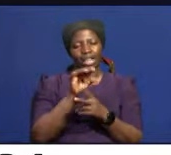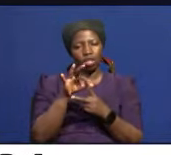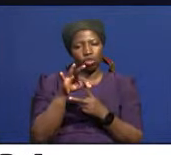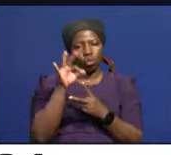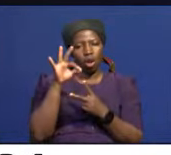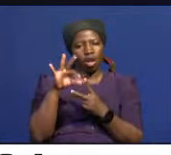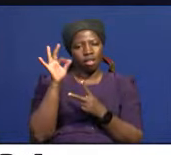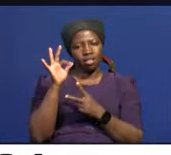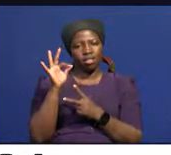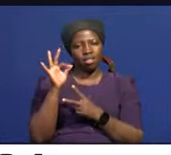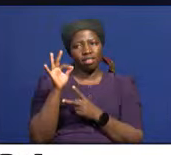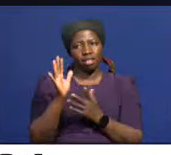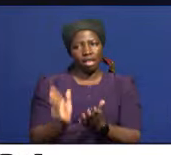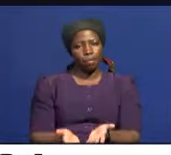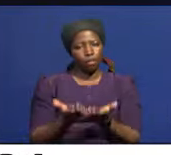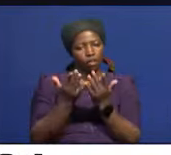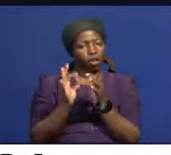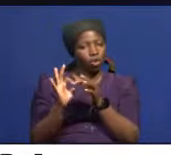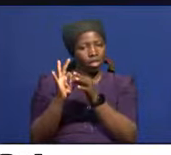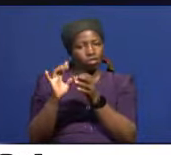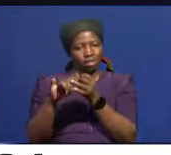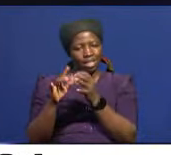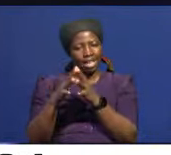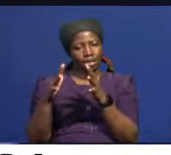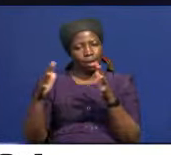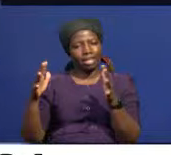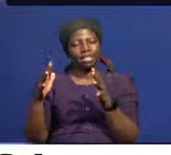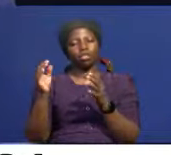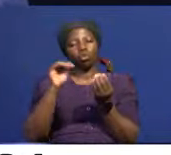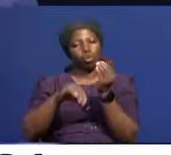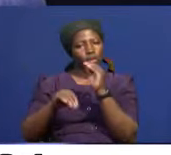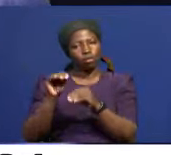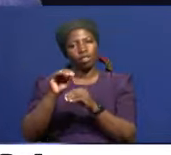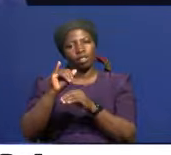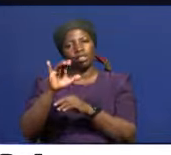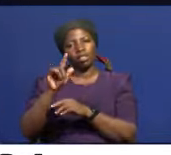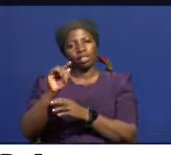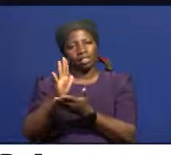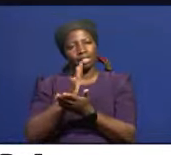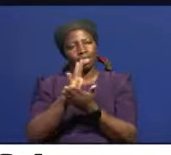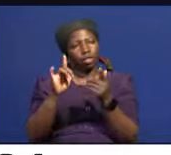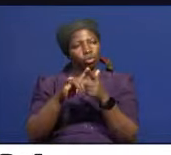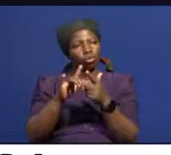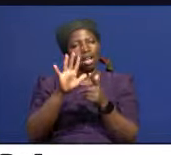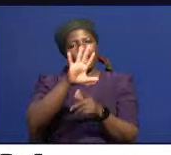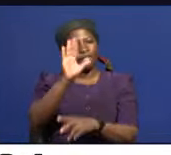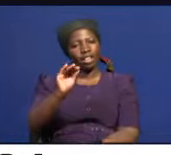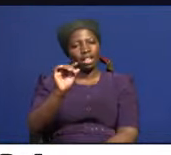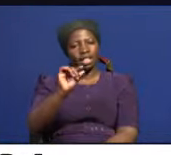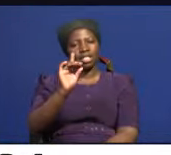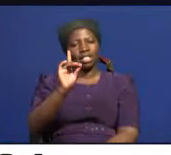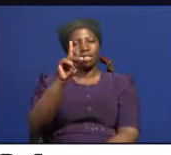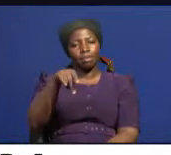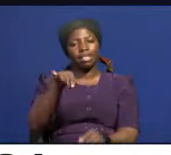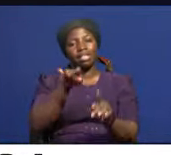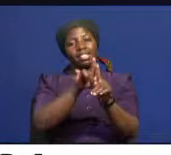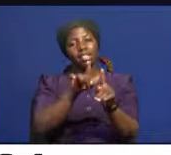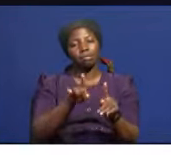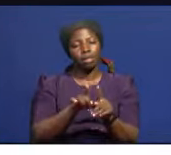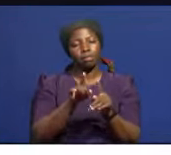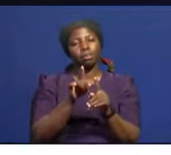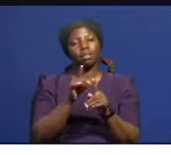of enhancing connectivity, expanding the contribution of ICT sector to Africa's GDP, and driving overall